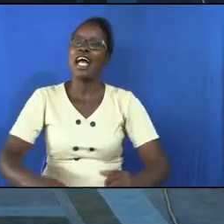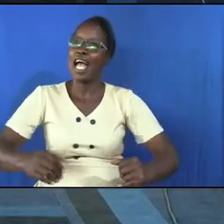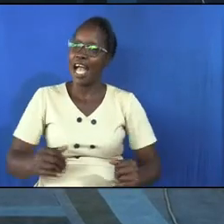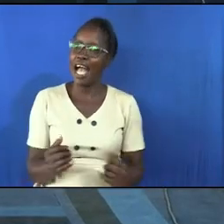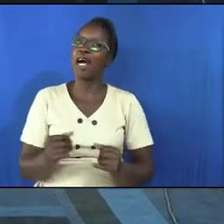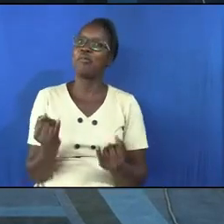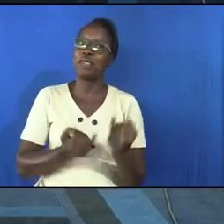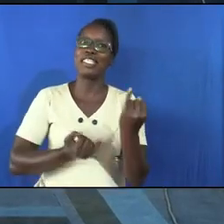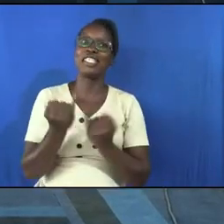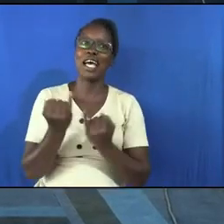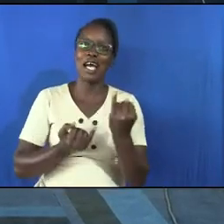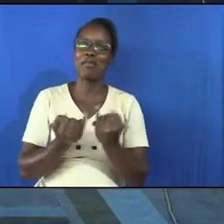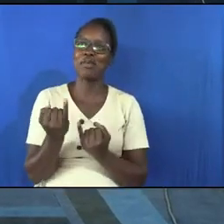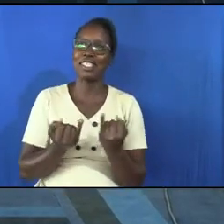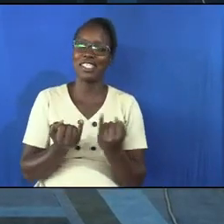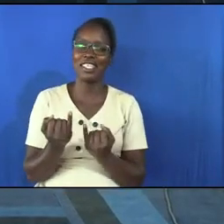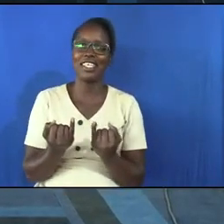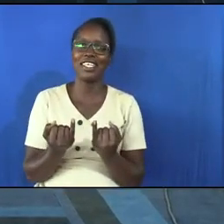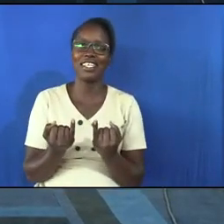Happy Sabbath.